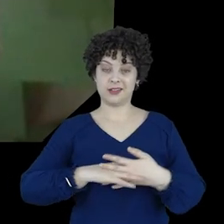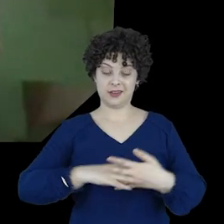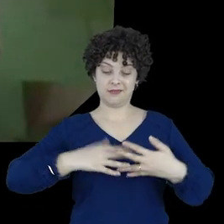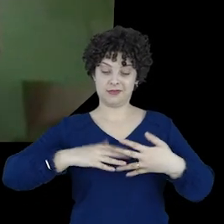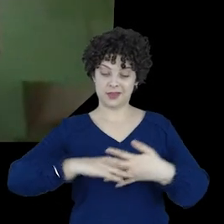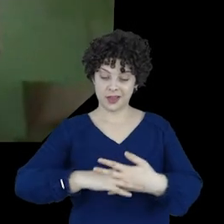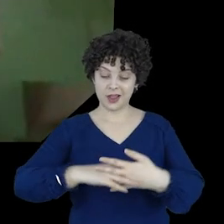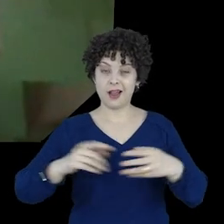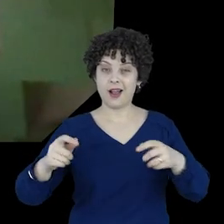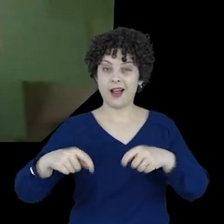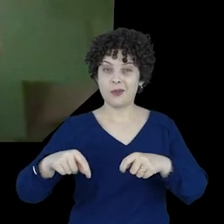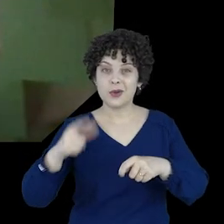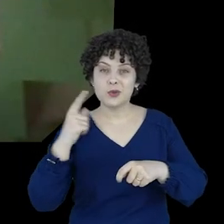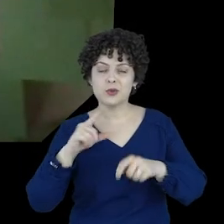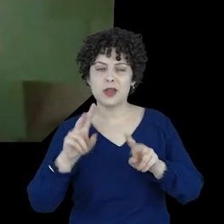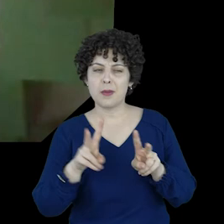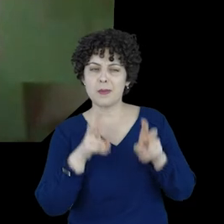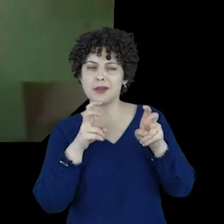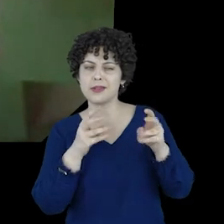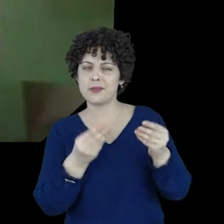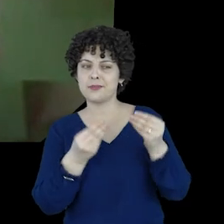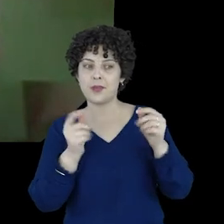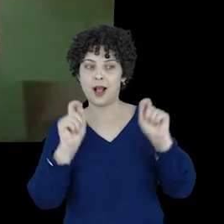So they will be able to